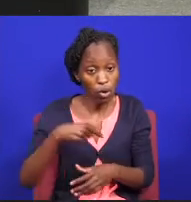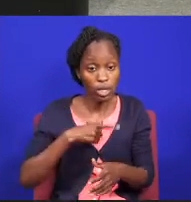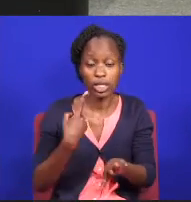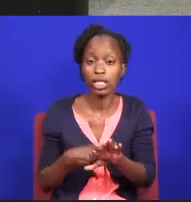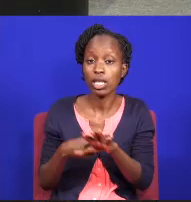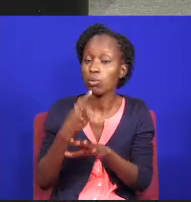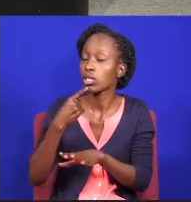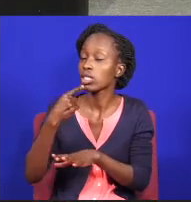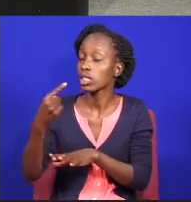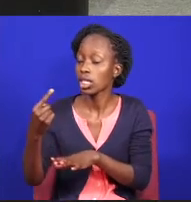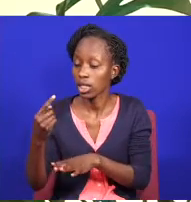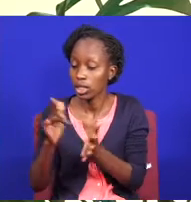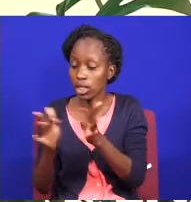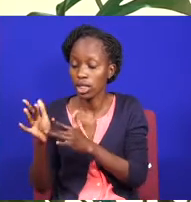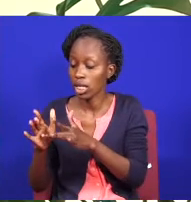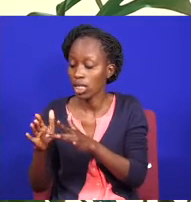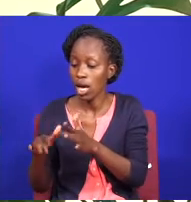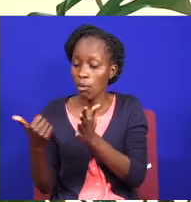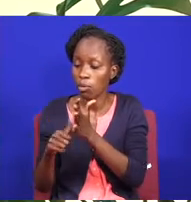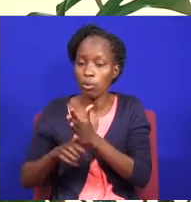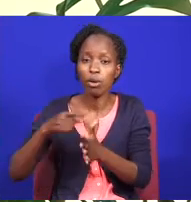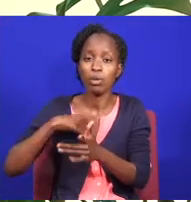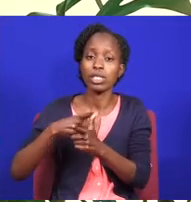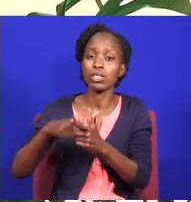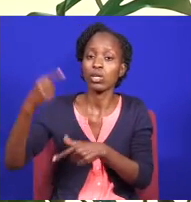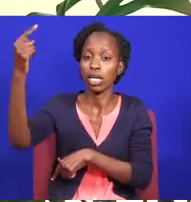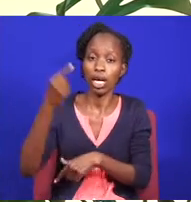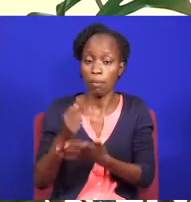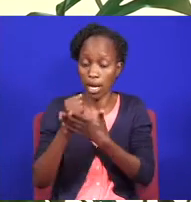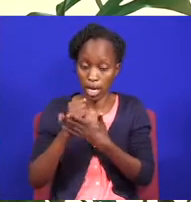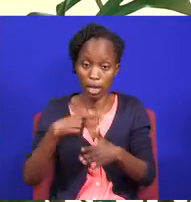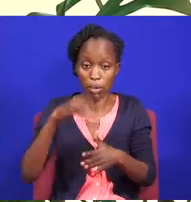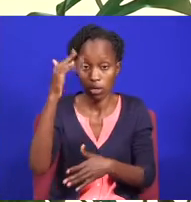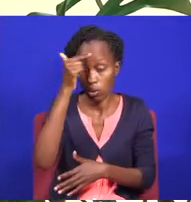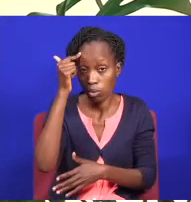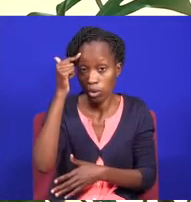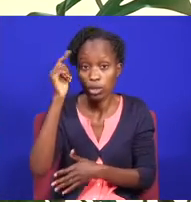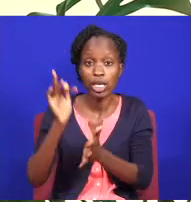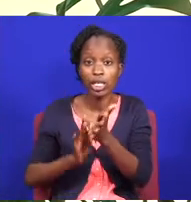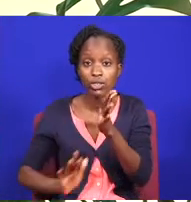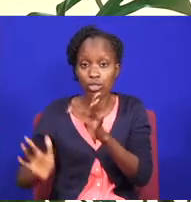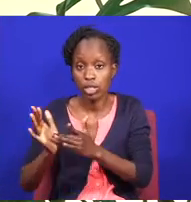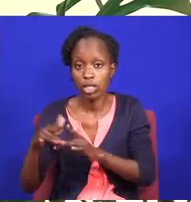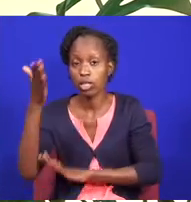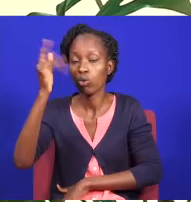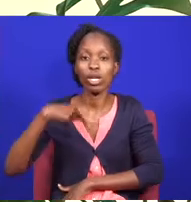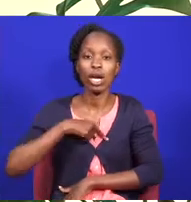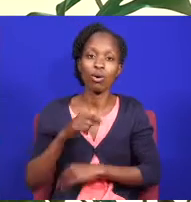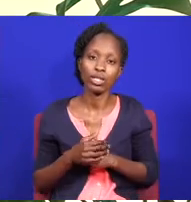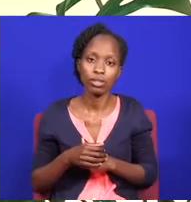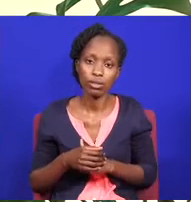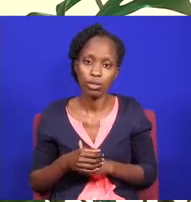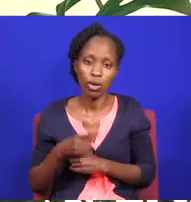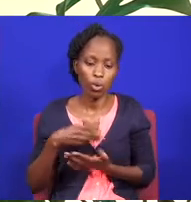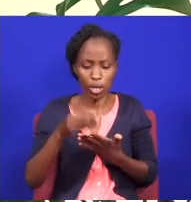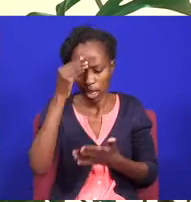what our struggles are, he will come and help us because he is our God. So what do we learn